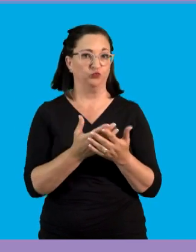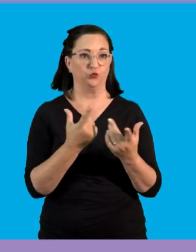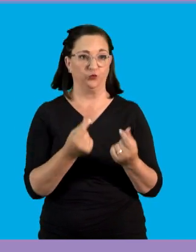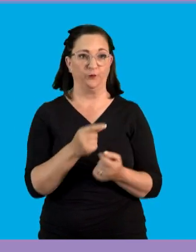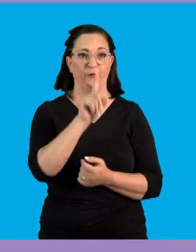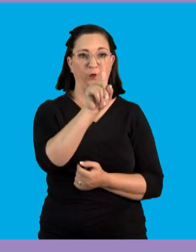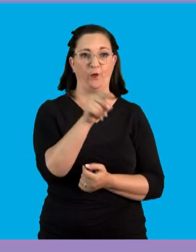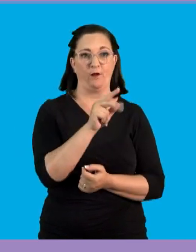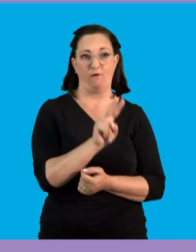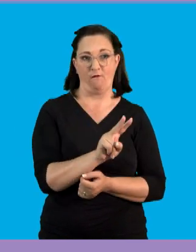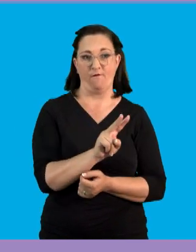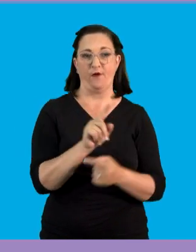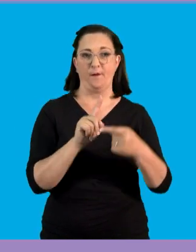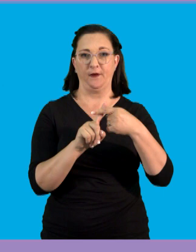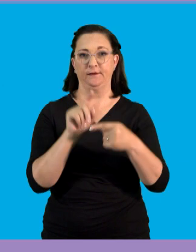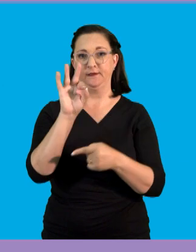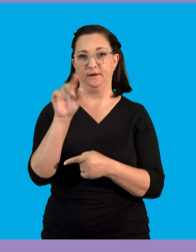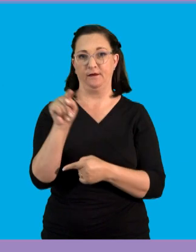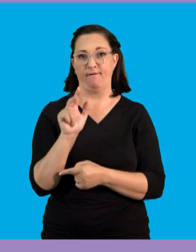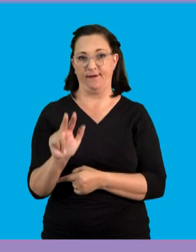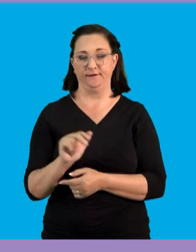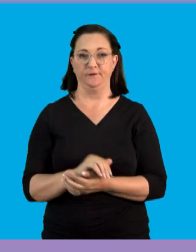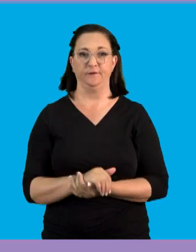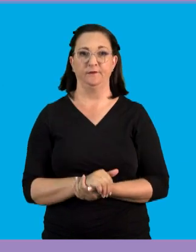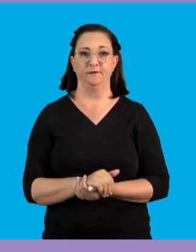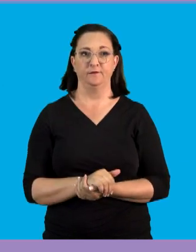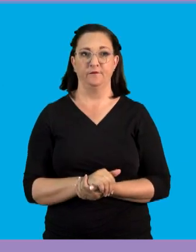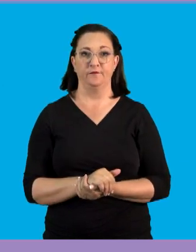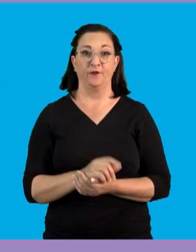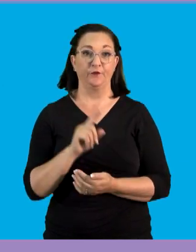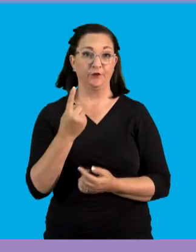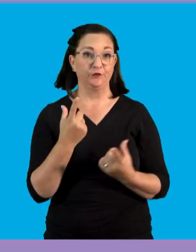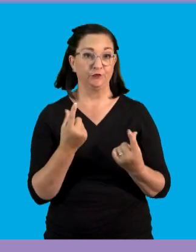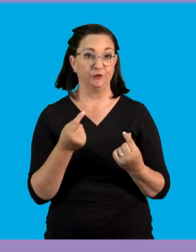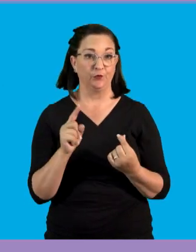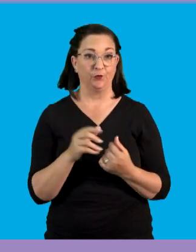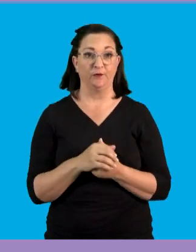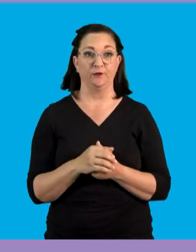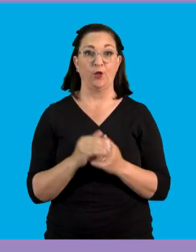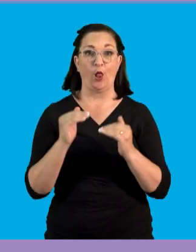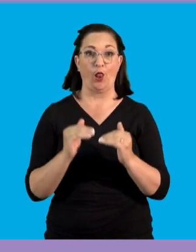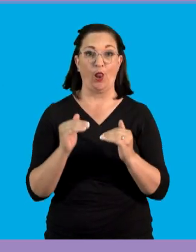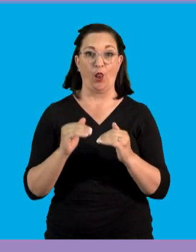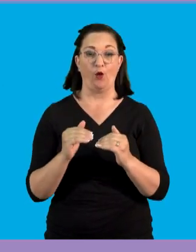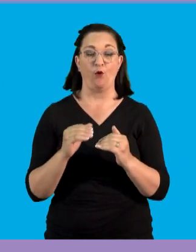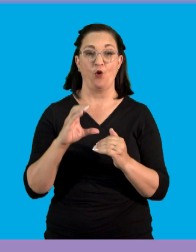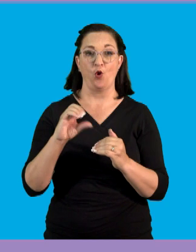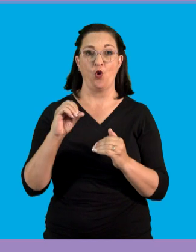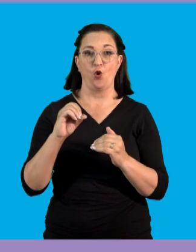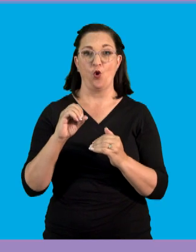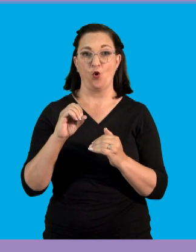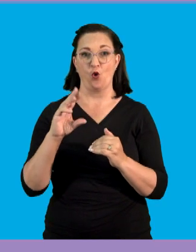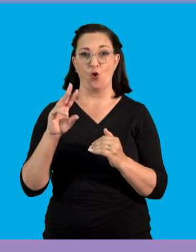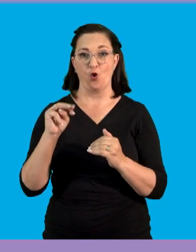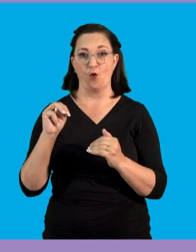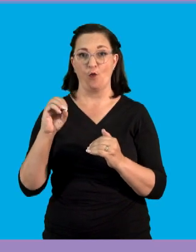have 1/2 plus 3/8. So the first thing that we're going to do is to find the lowest common